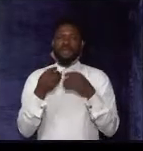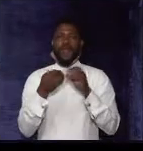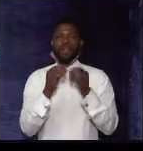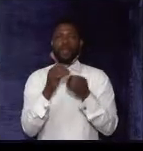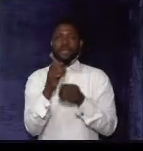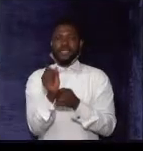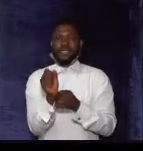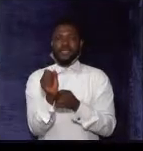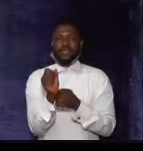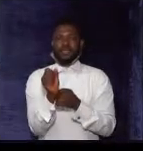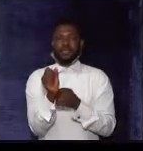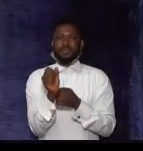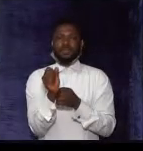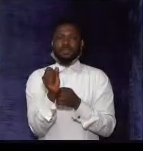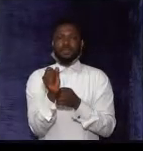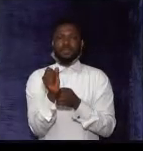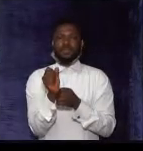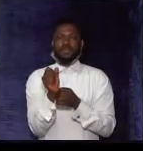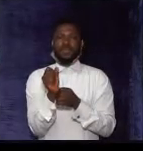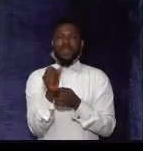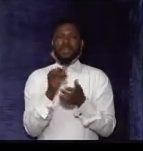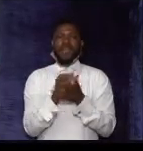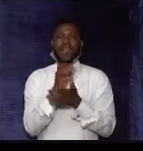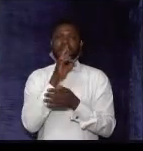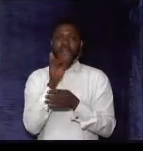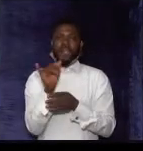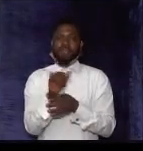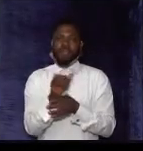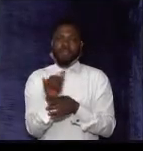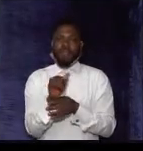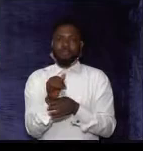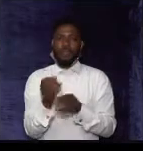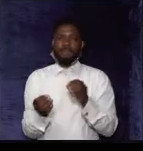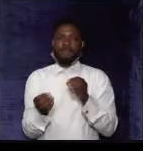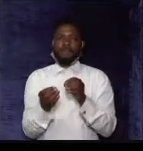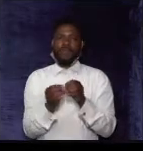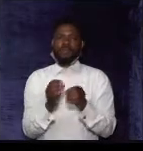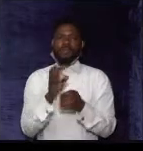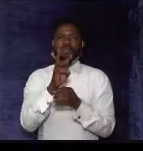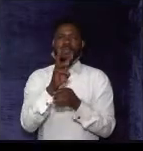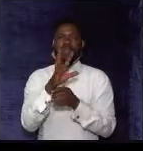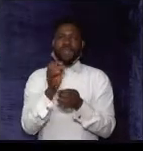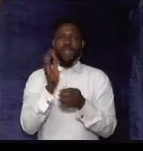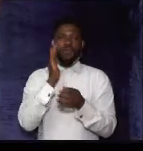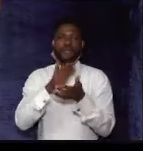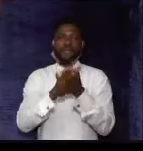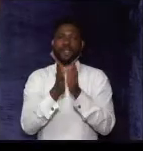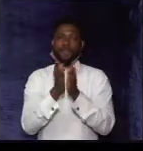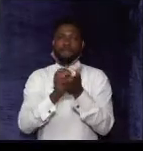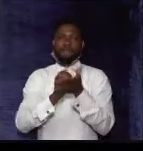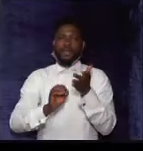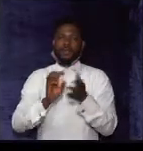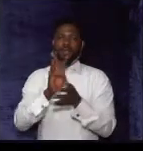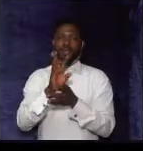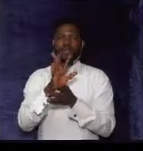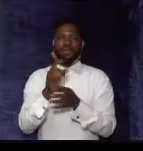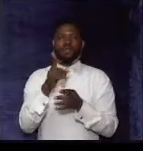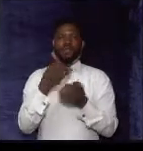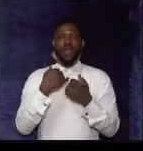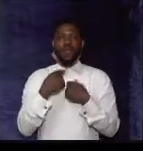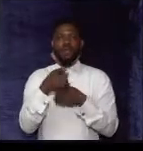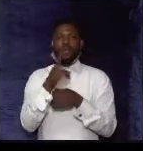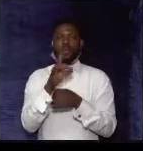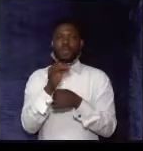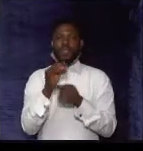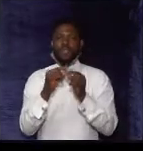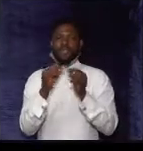we have numbers that are the same. Now plus 65 will become minus 65. So